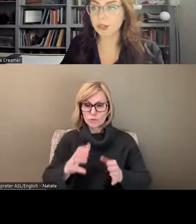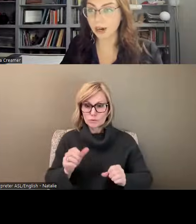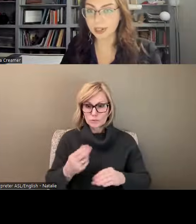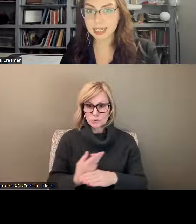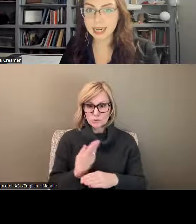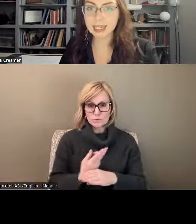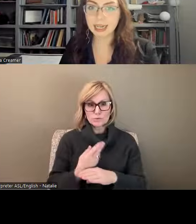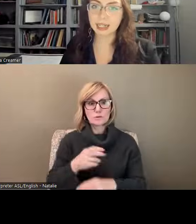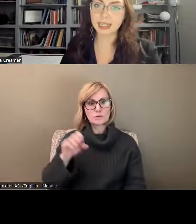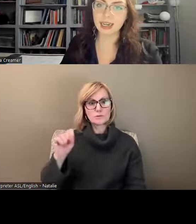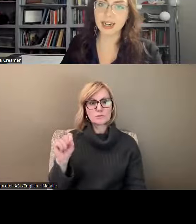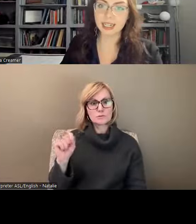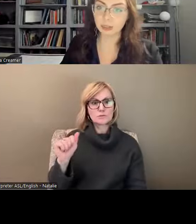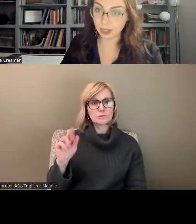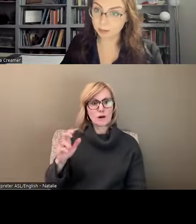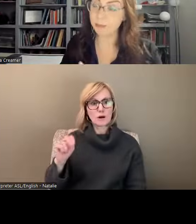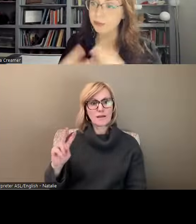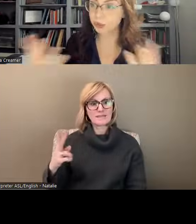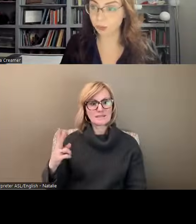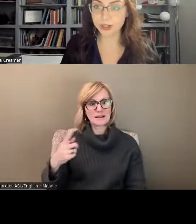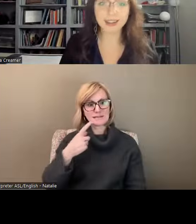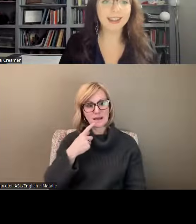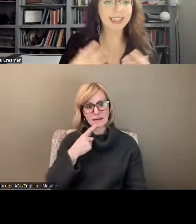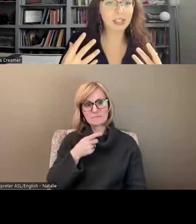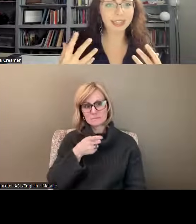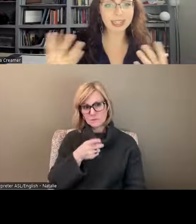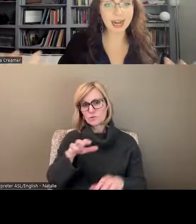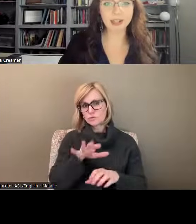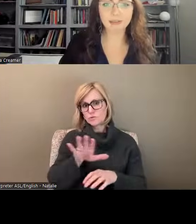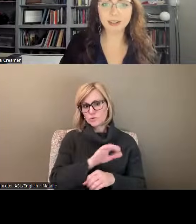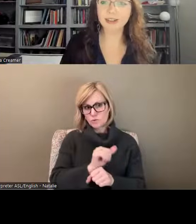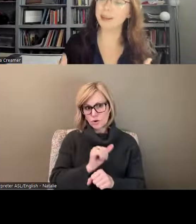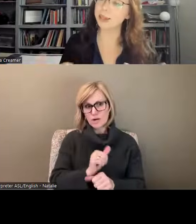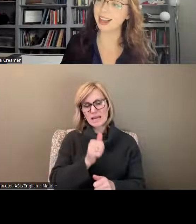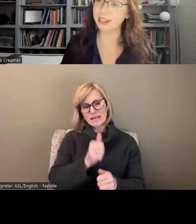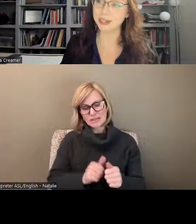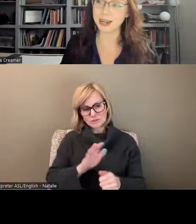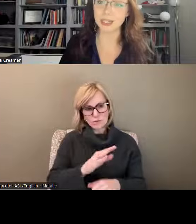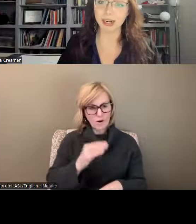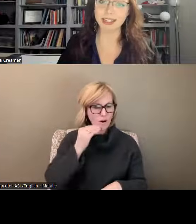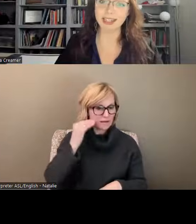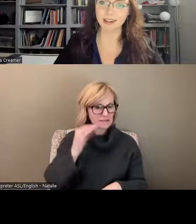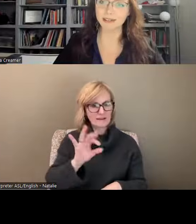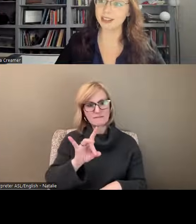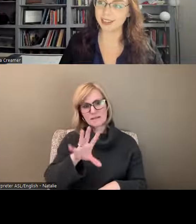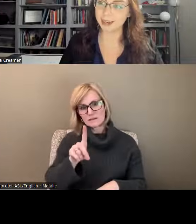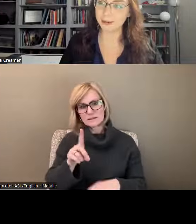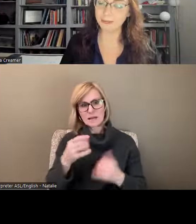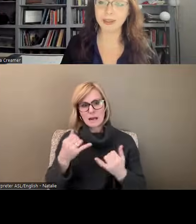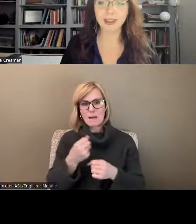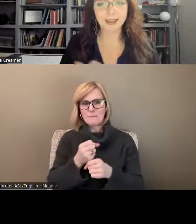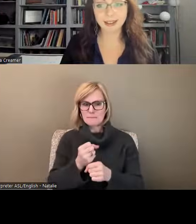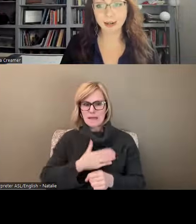example, Sargon II's annals state, I said to them, do your work, each in his house and field, and be glad you're now subjects of the